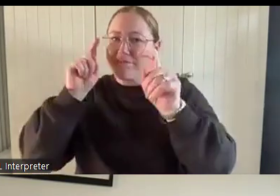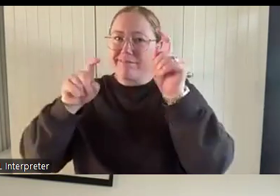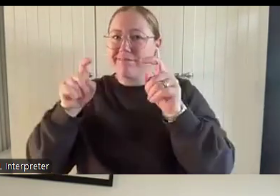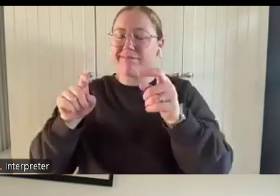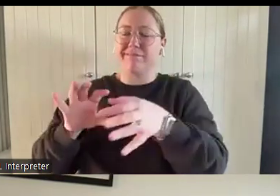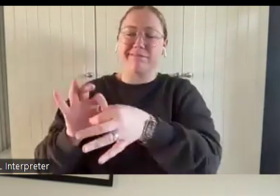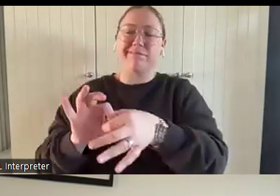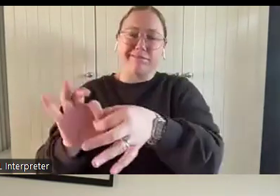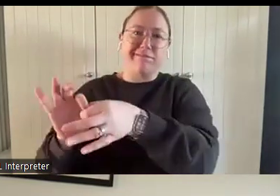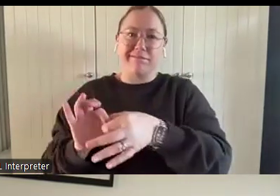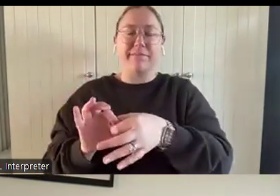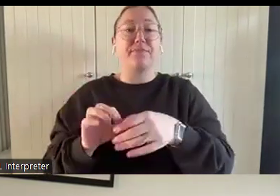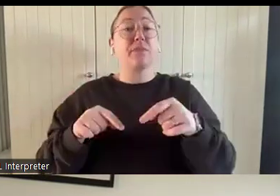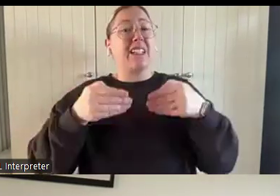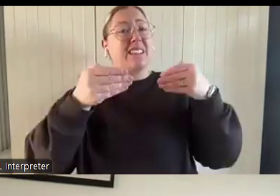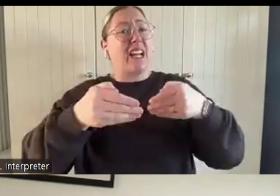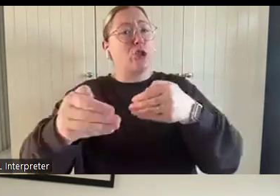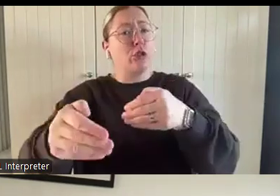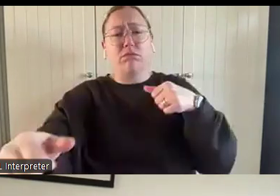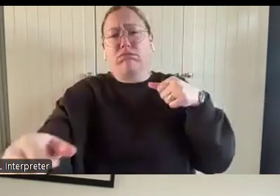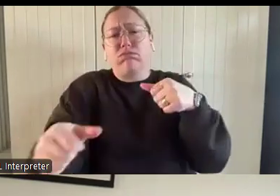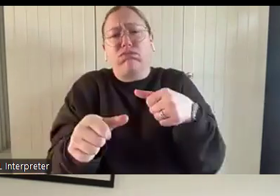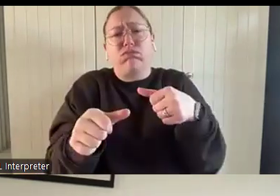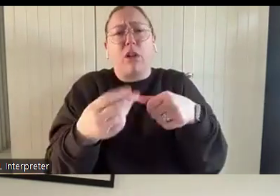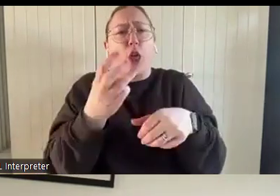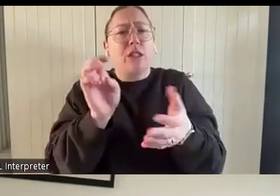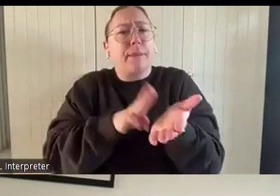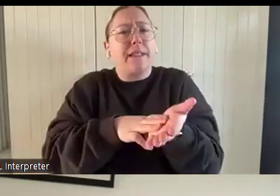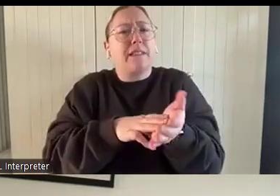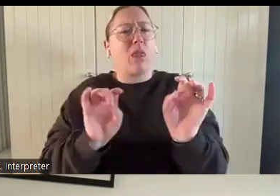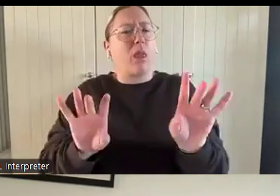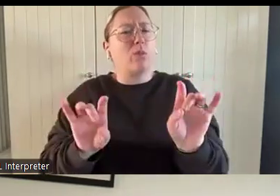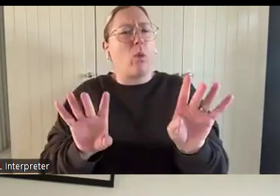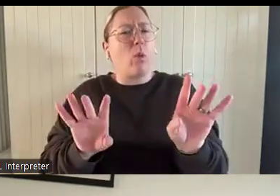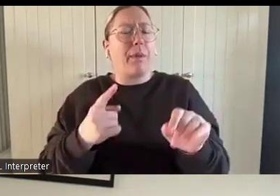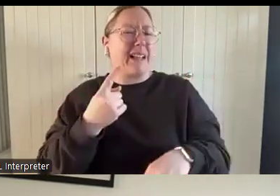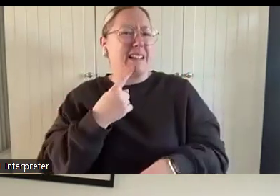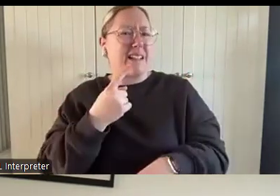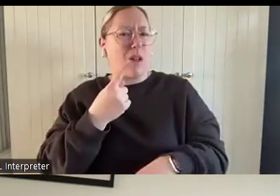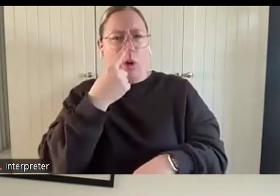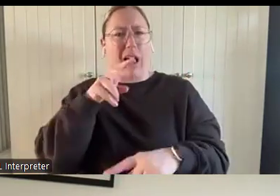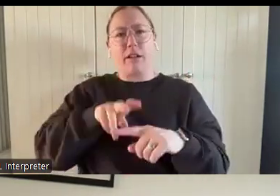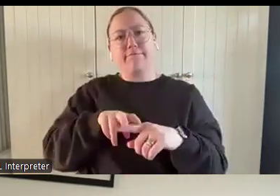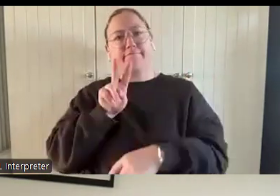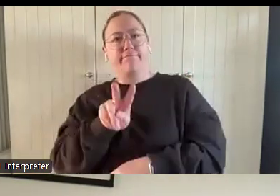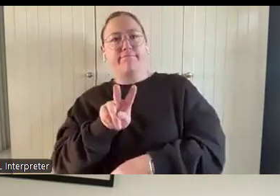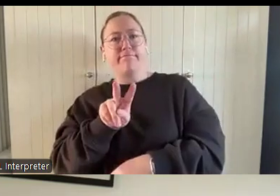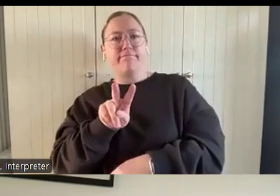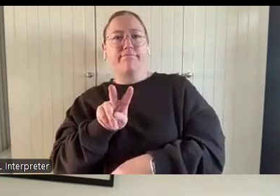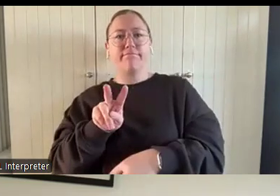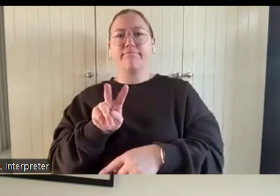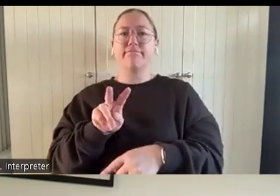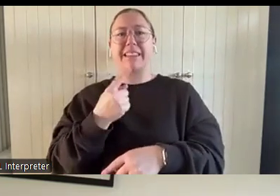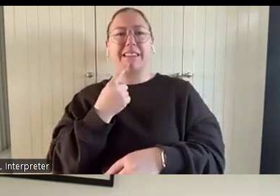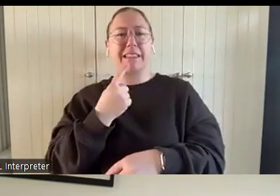sessions really short, so they'll only be about 30 minutes, hopefully making them a lot easier to fit into your day as well. We'll be